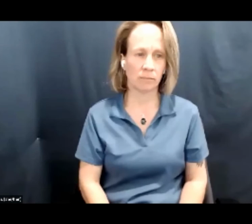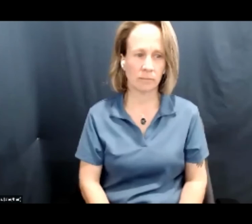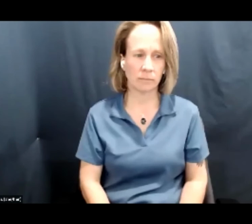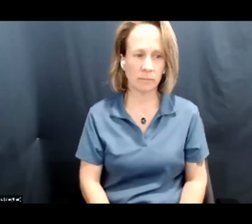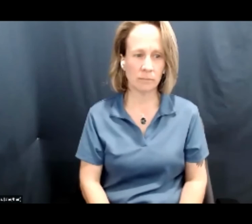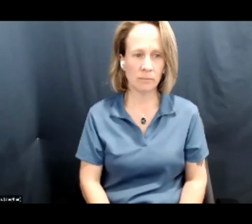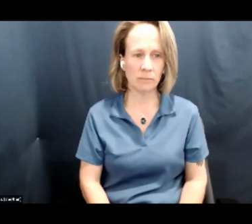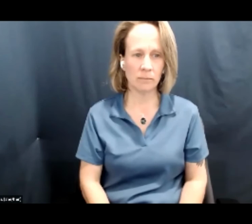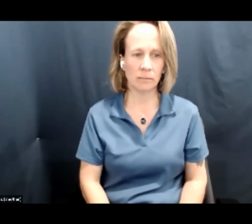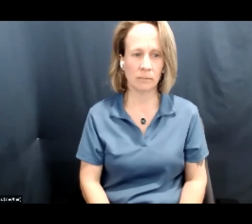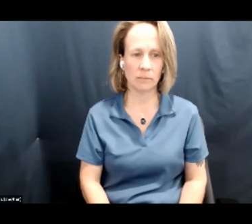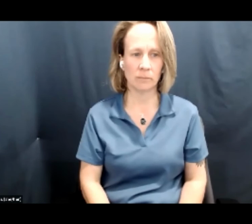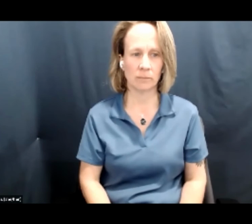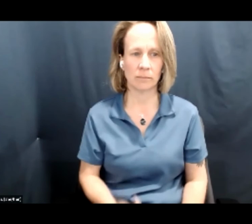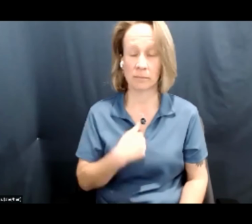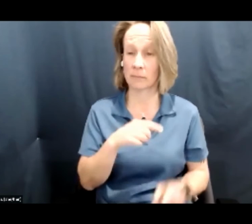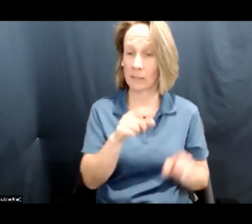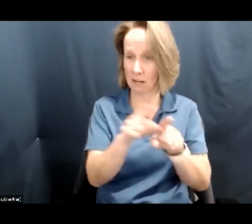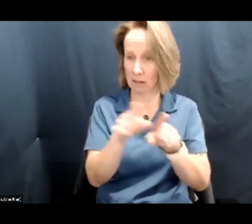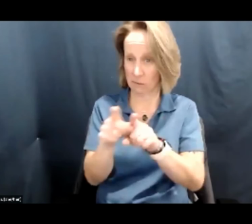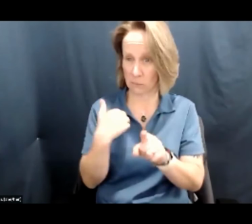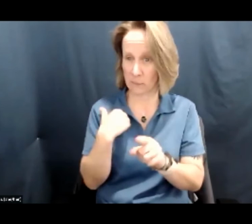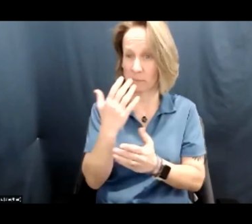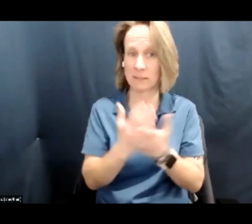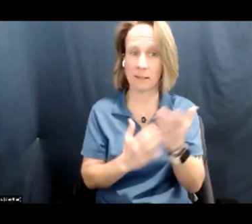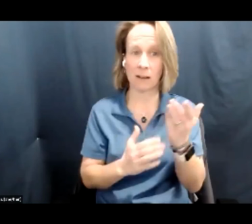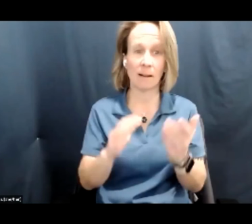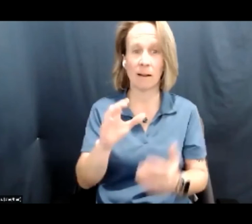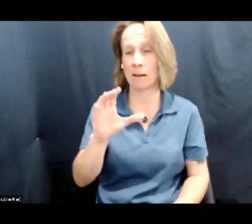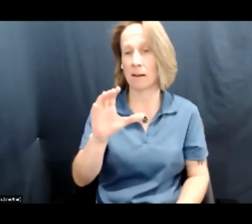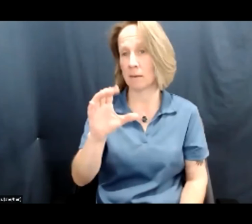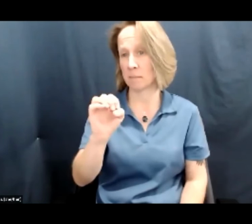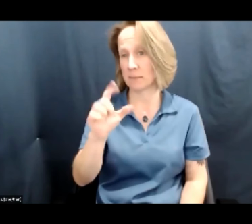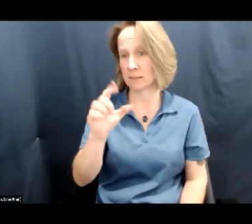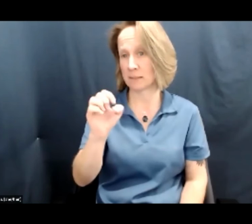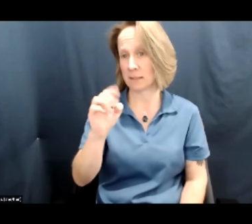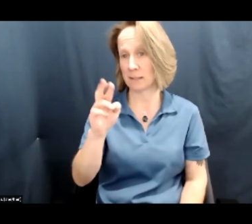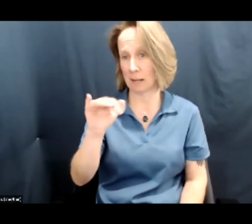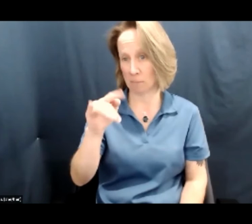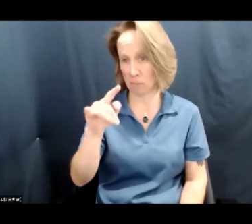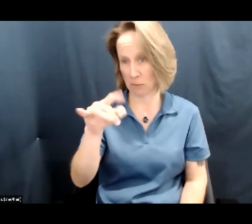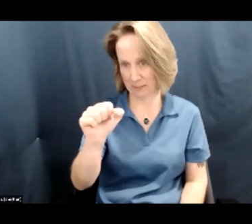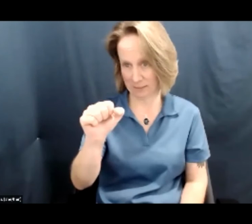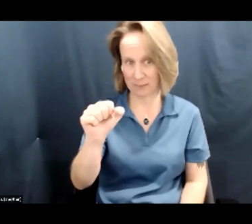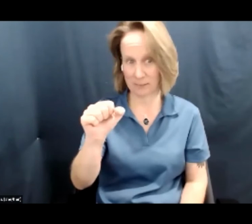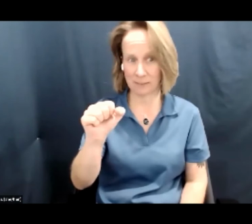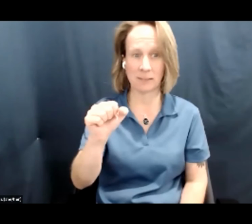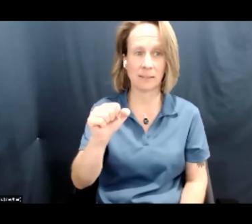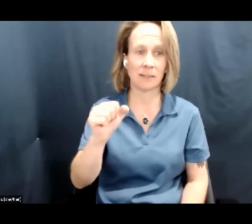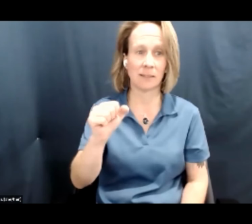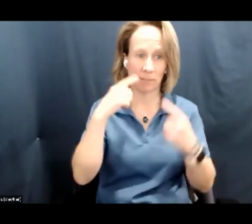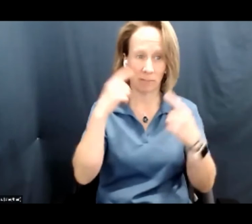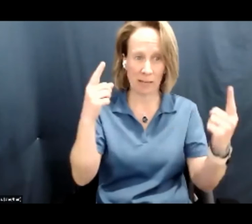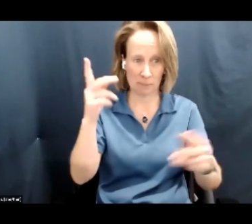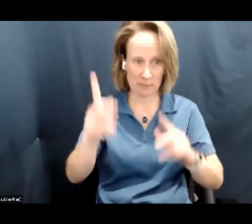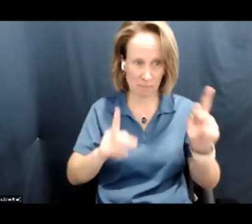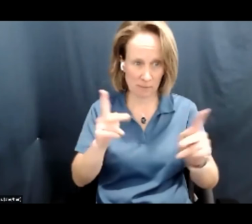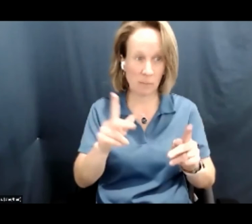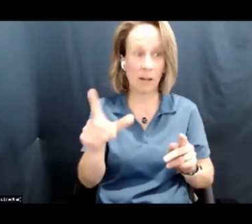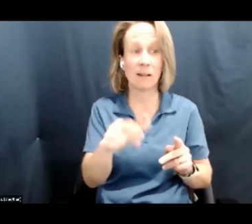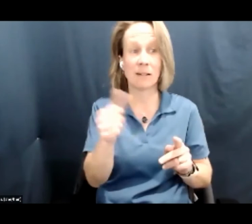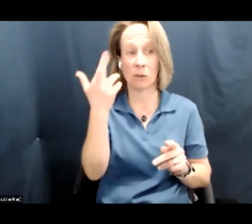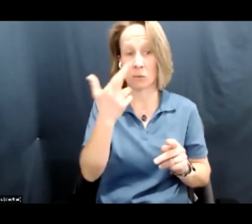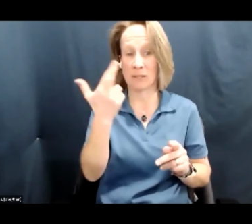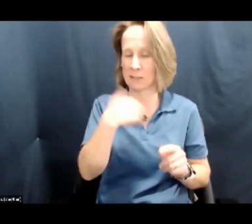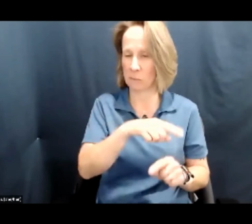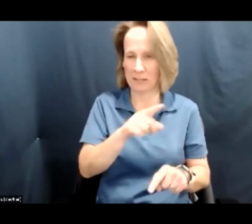I also have some celebrities on the screen here, right? And so this is another reason we can't assume someone's gender identity. So if we